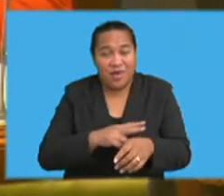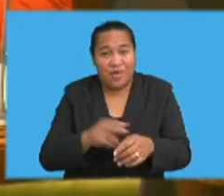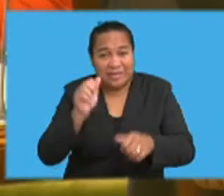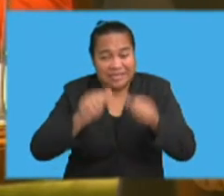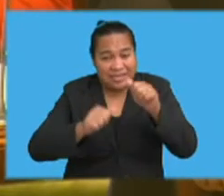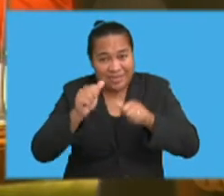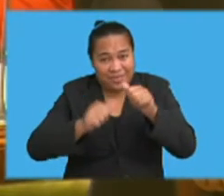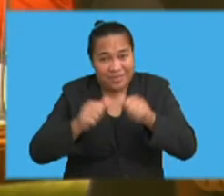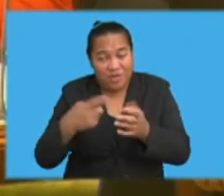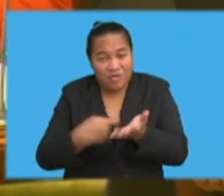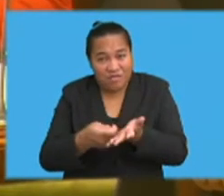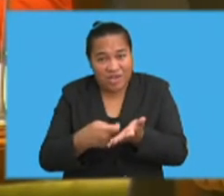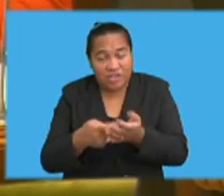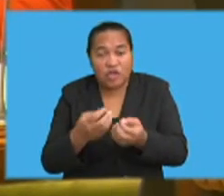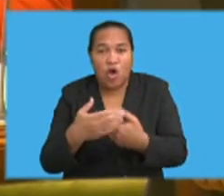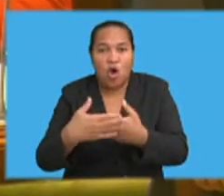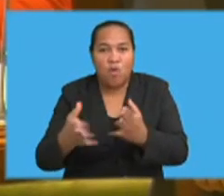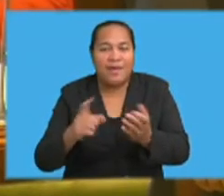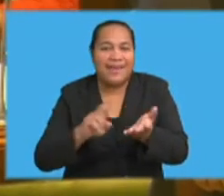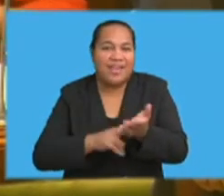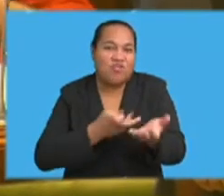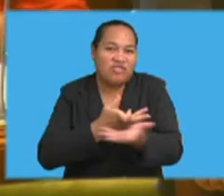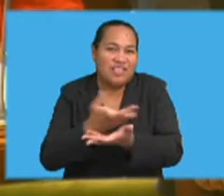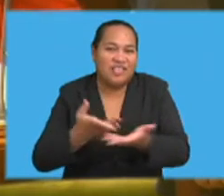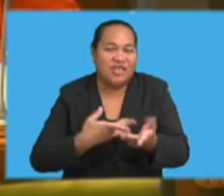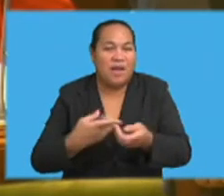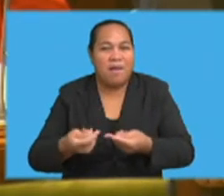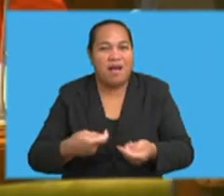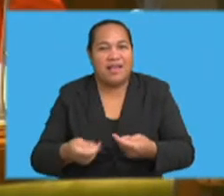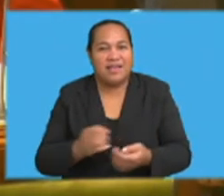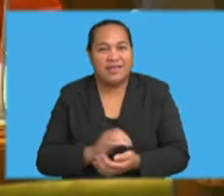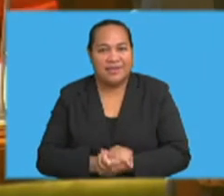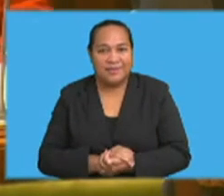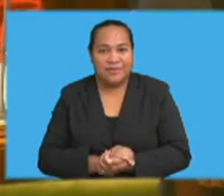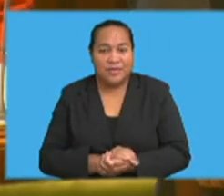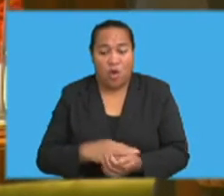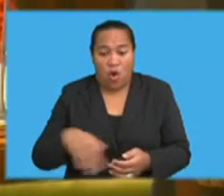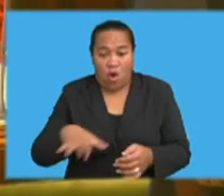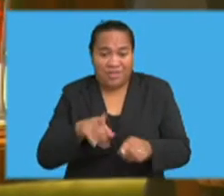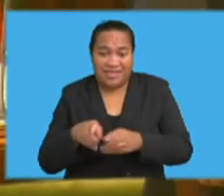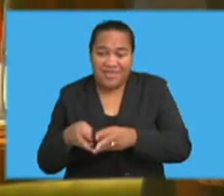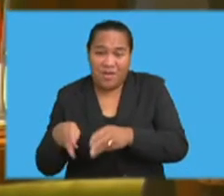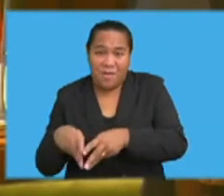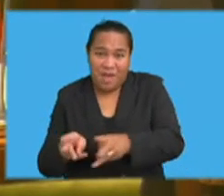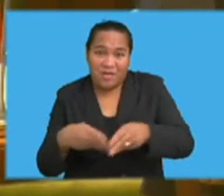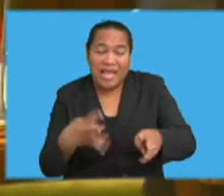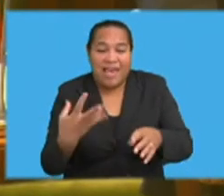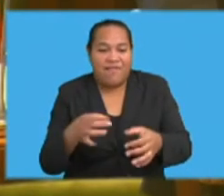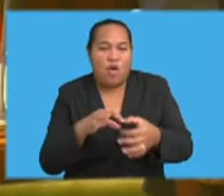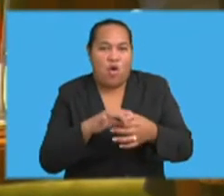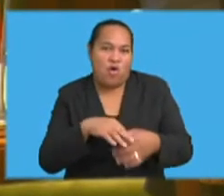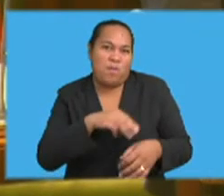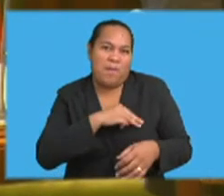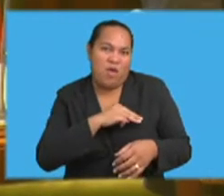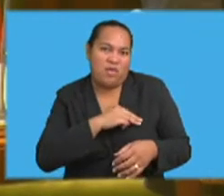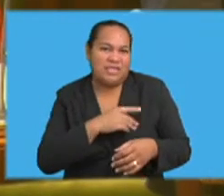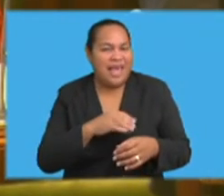an open negotiated market. All of these methods, Madam Speaker, have their own merits and